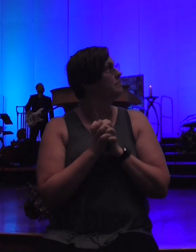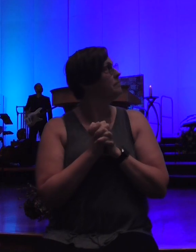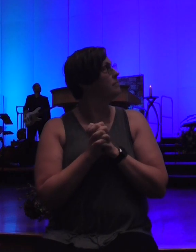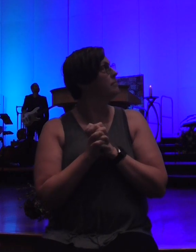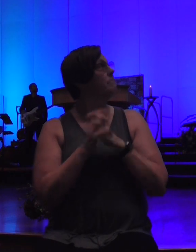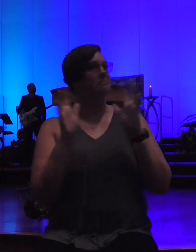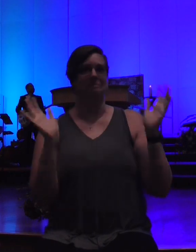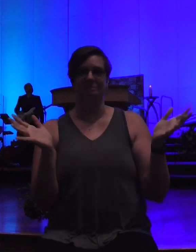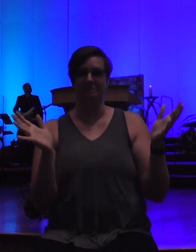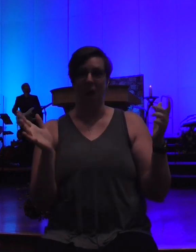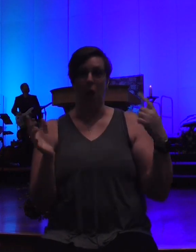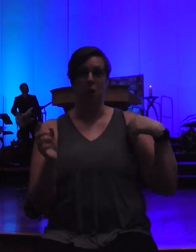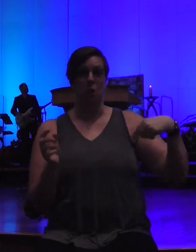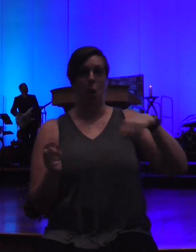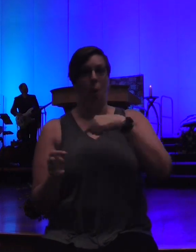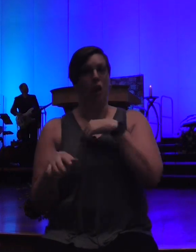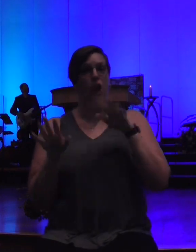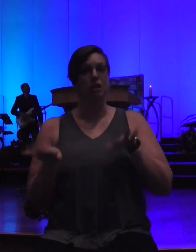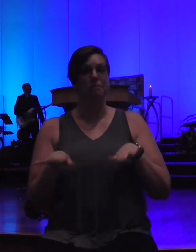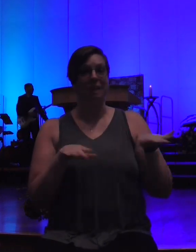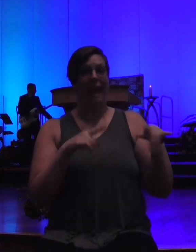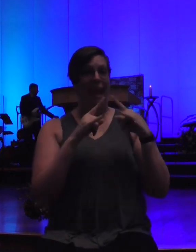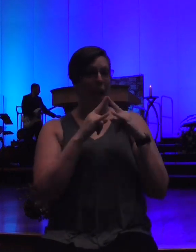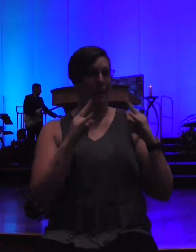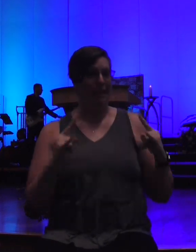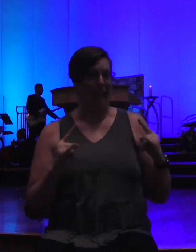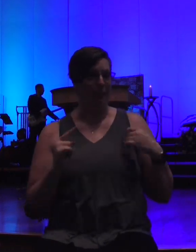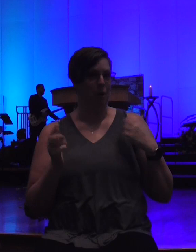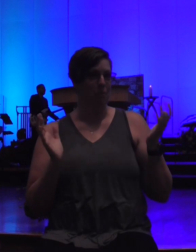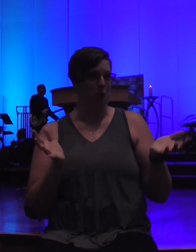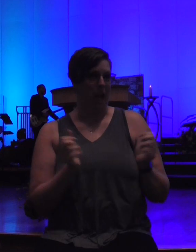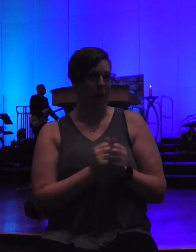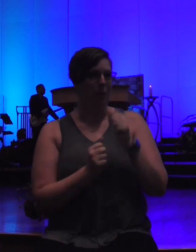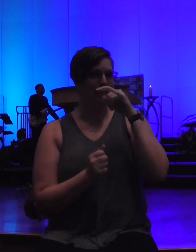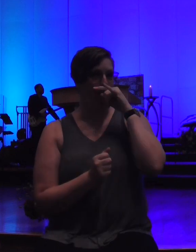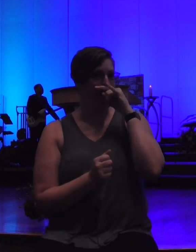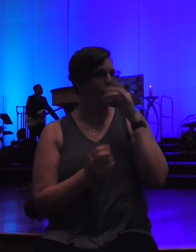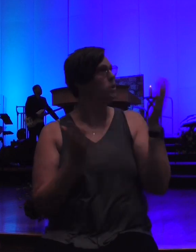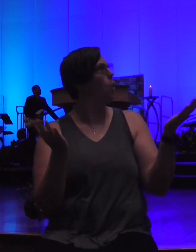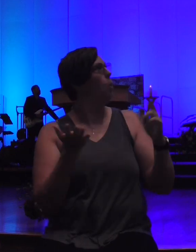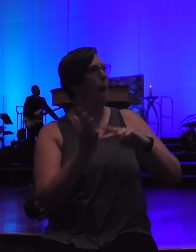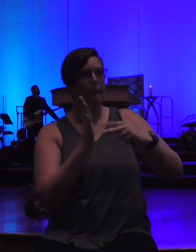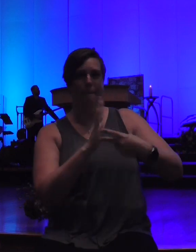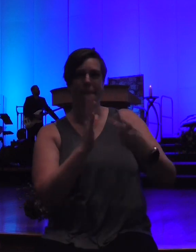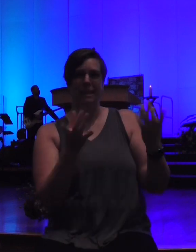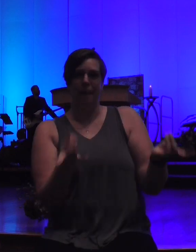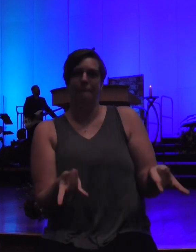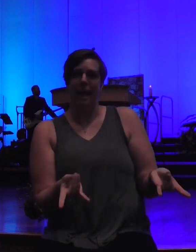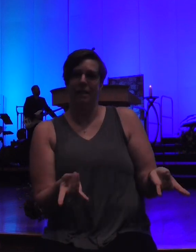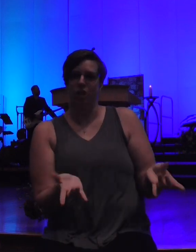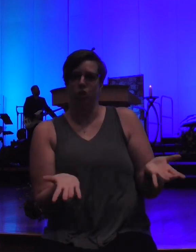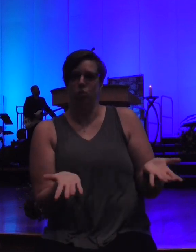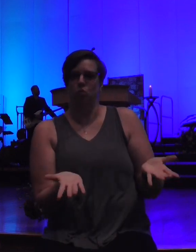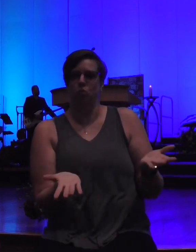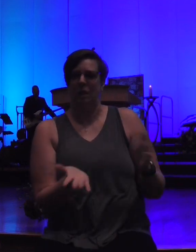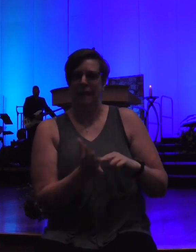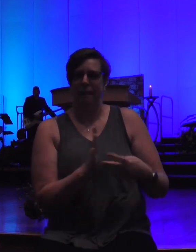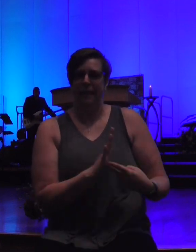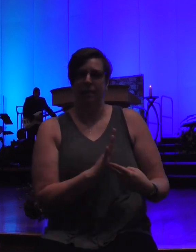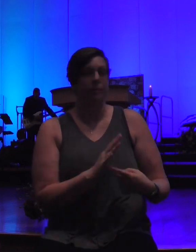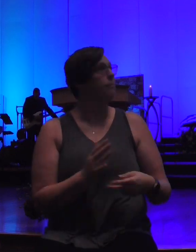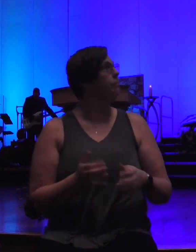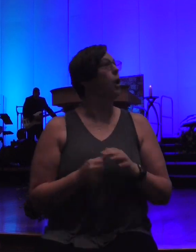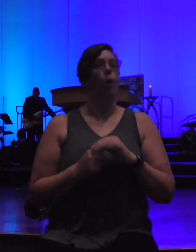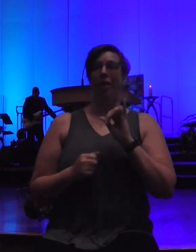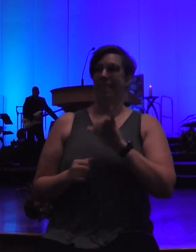So we are hanging out at camp, talking to some kids. What is meditation? So it's where you